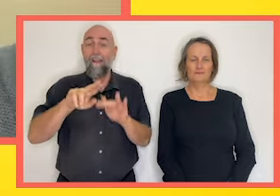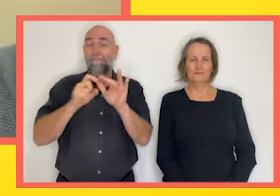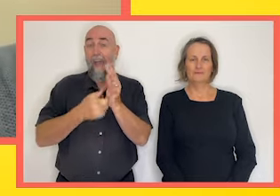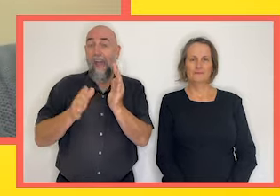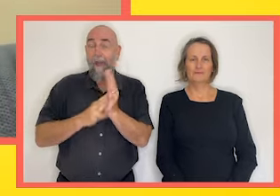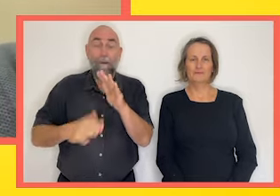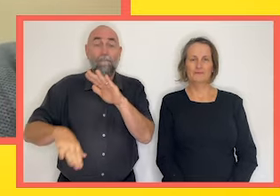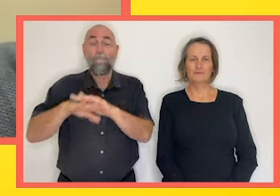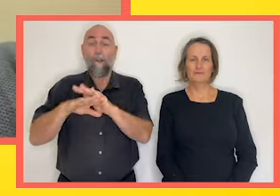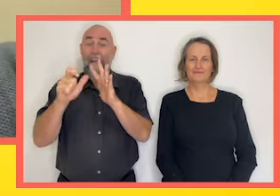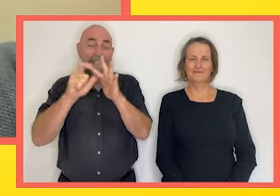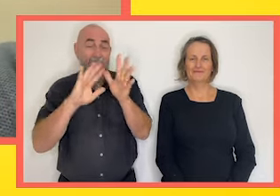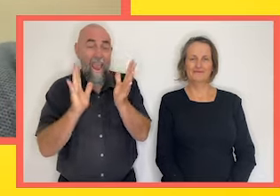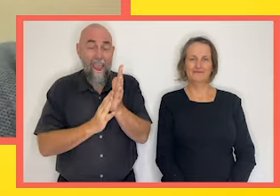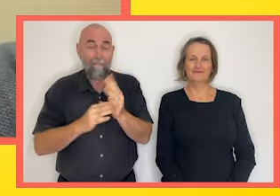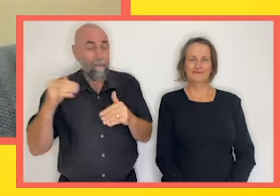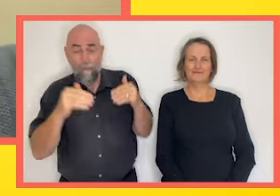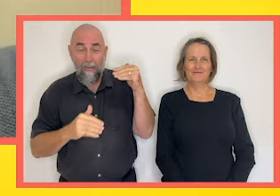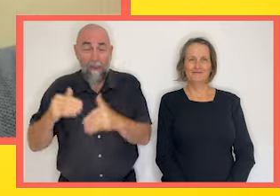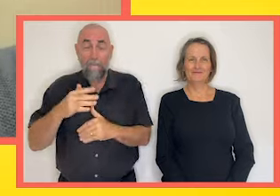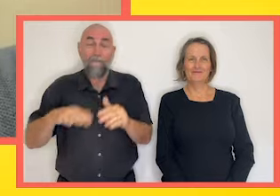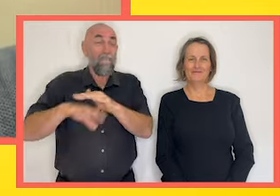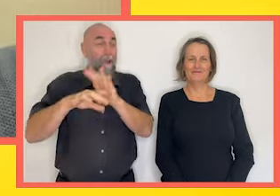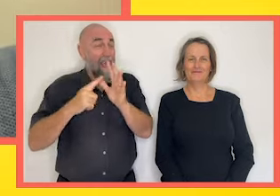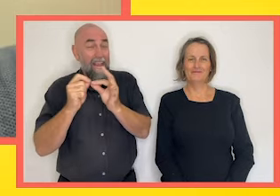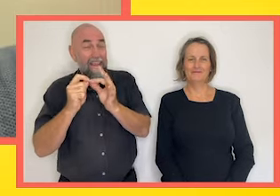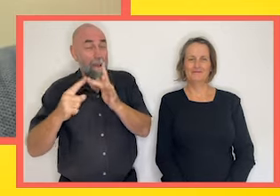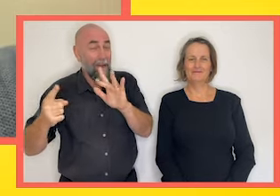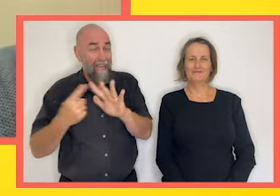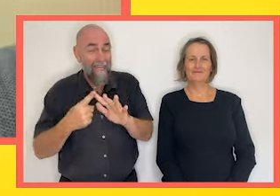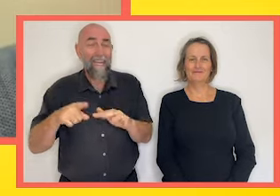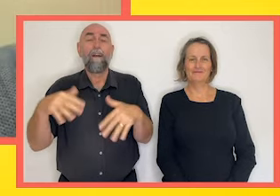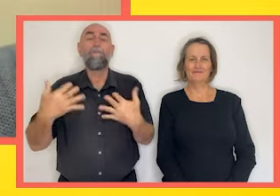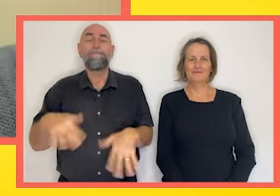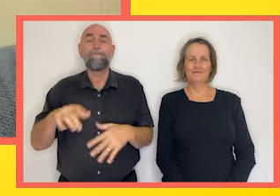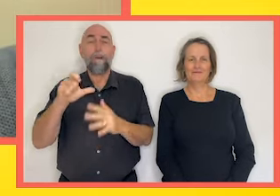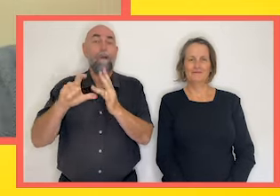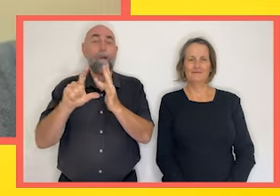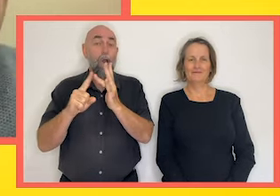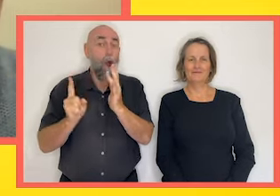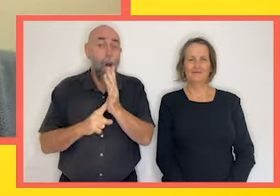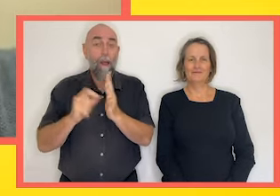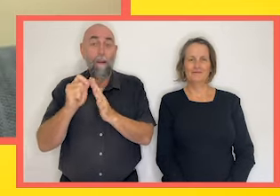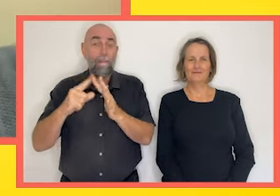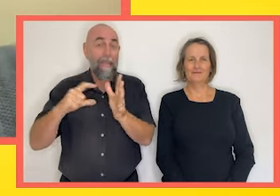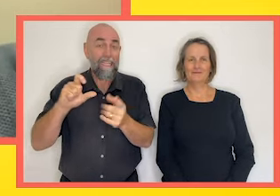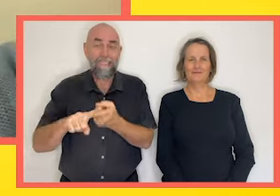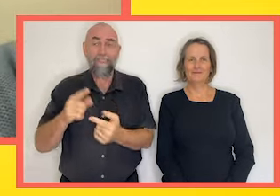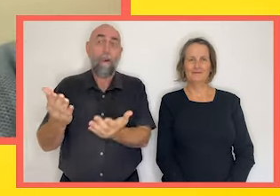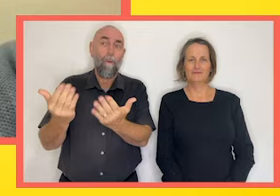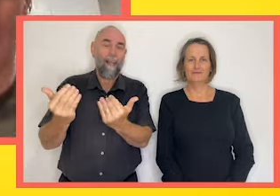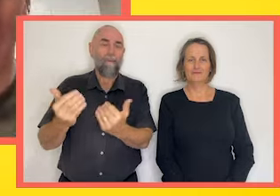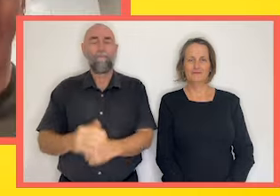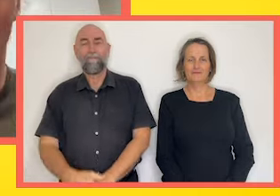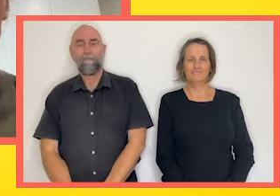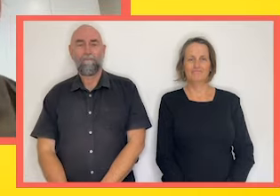infested, but one of the genuine characters of our movement, Col Pearse. Col, welcome to You Good Ripper.